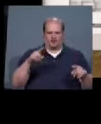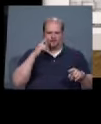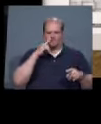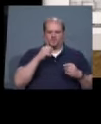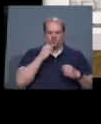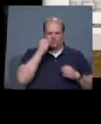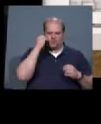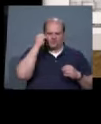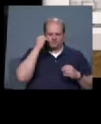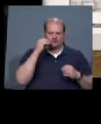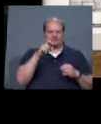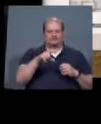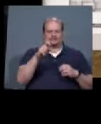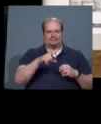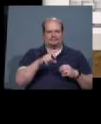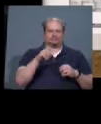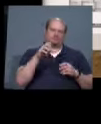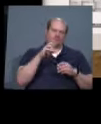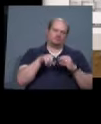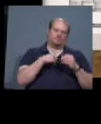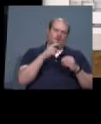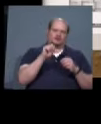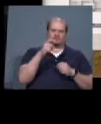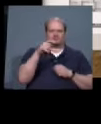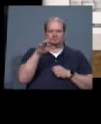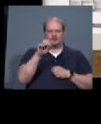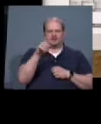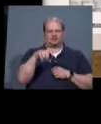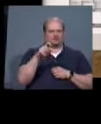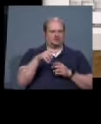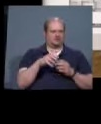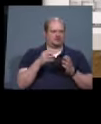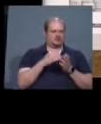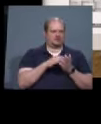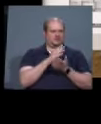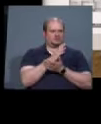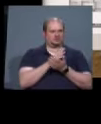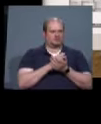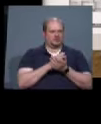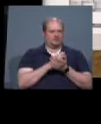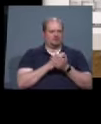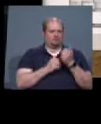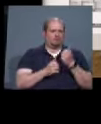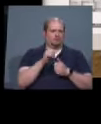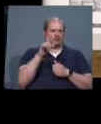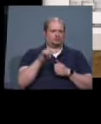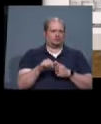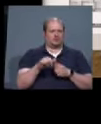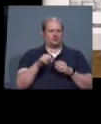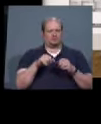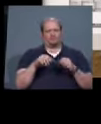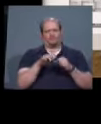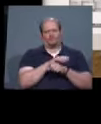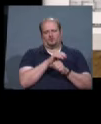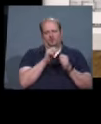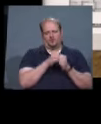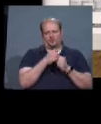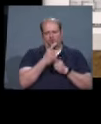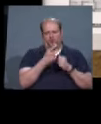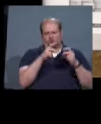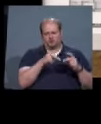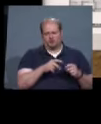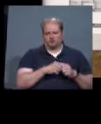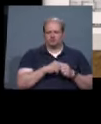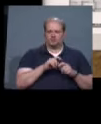of residents' needs in terms of their space needs. Again, some predominantly would be occupied by one